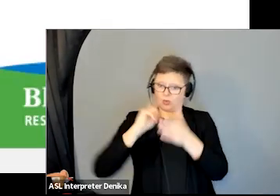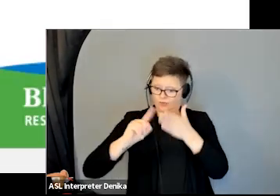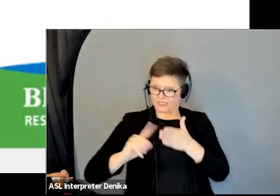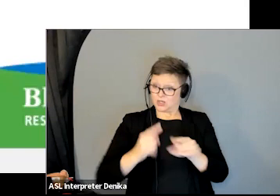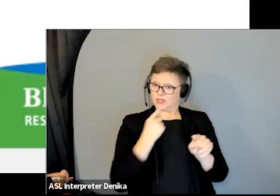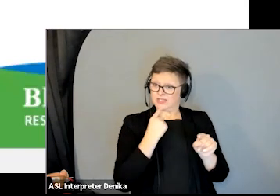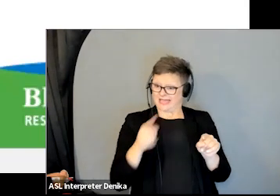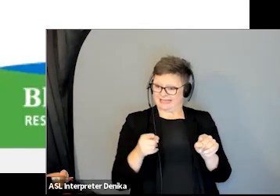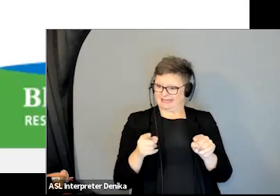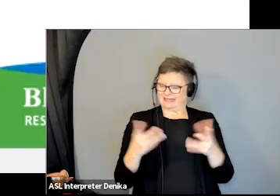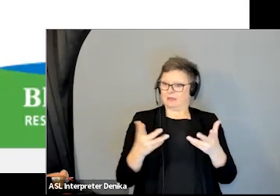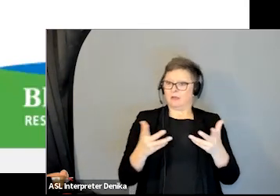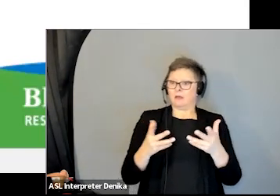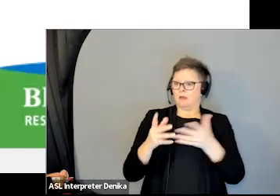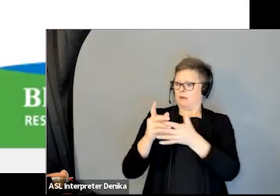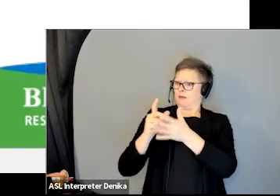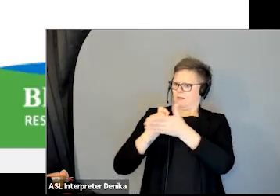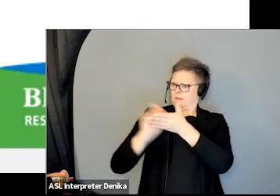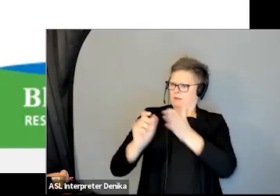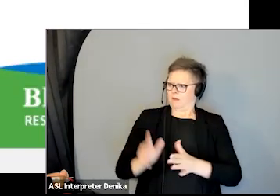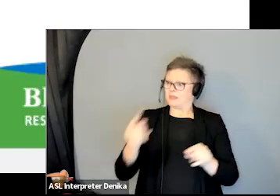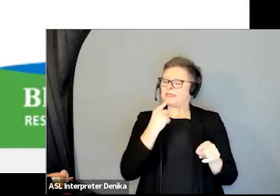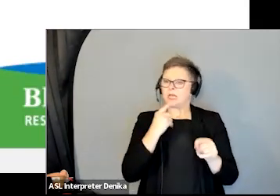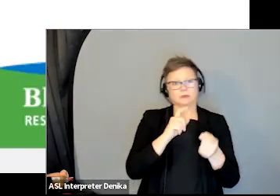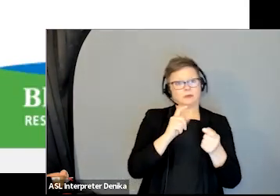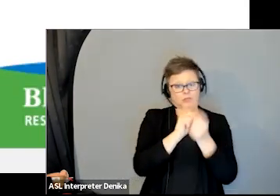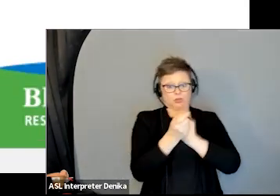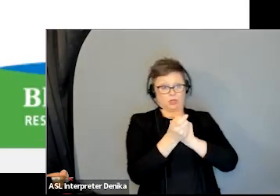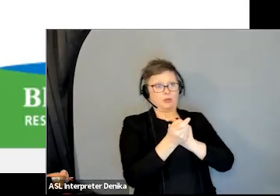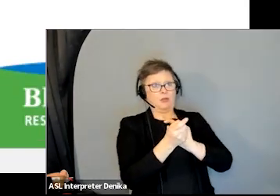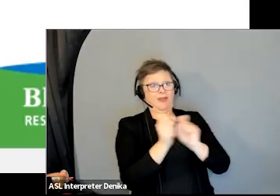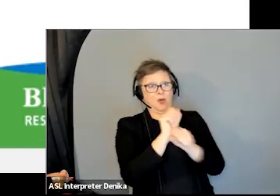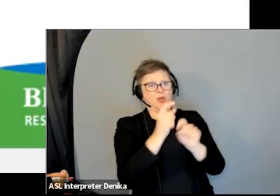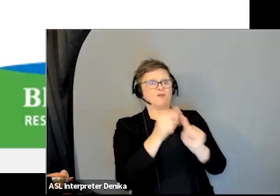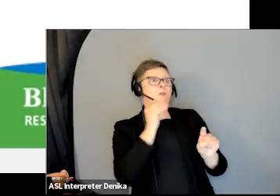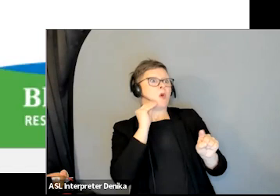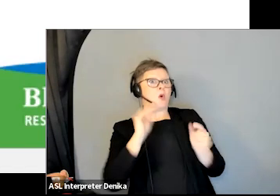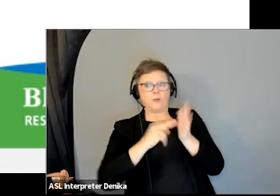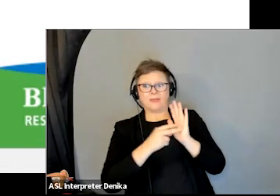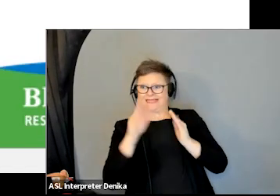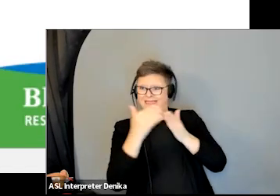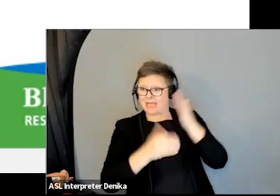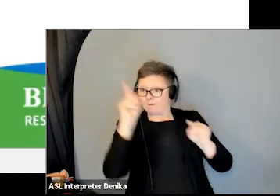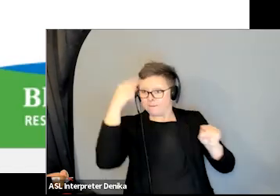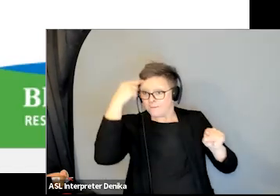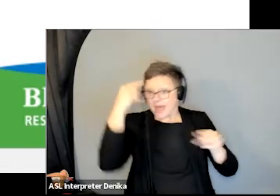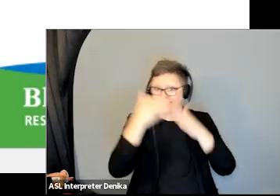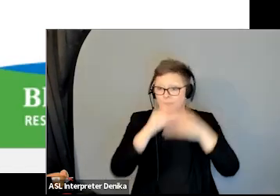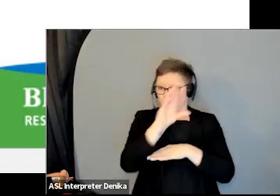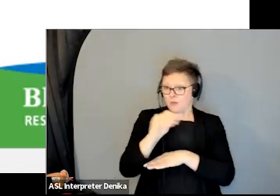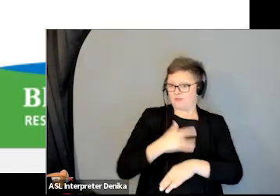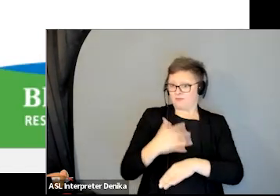secondary analysis, the authors cautioned that although the shift to working from home may have convinced some employers and employees of its